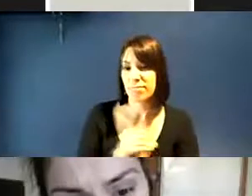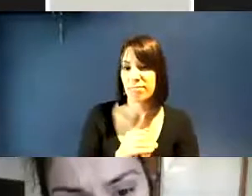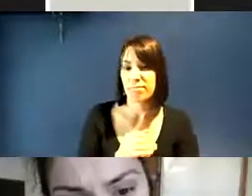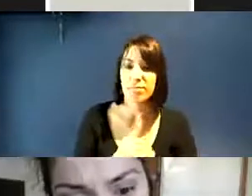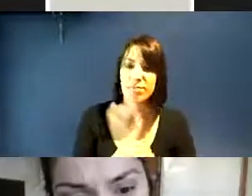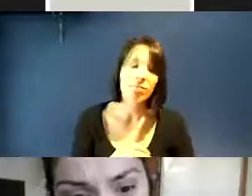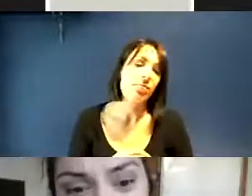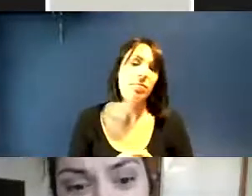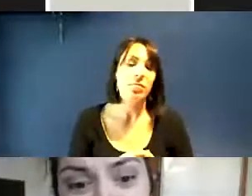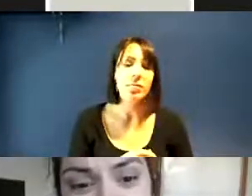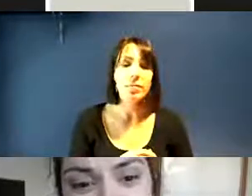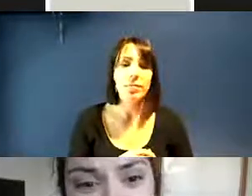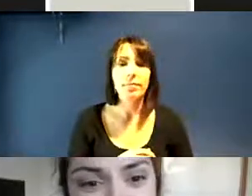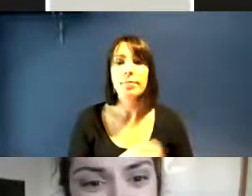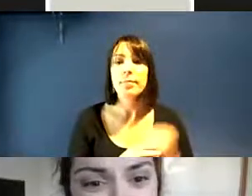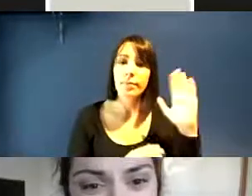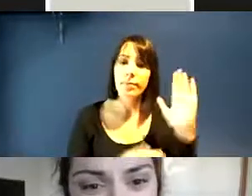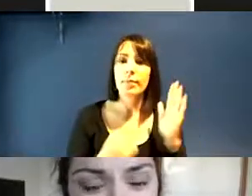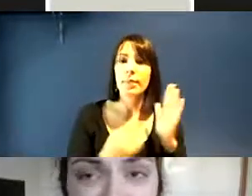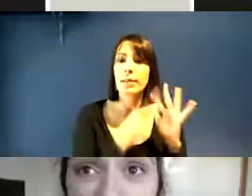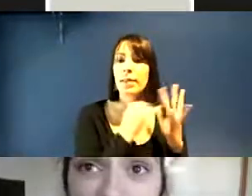Thank you, Olivia. So